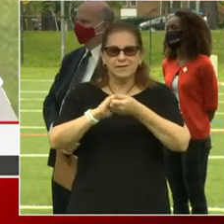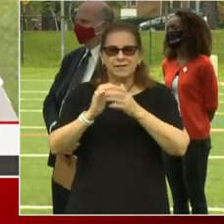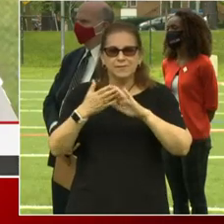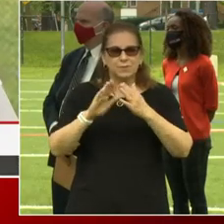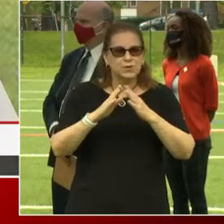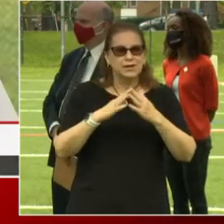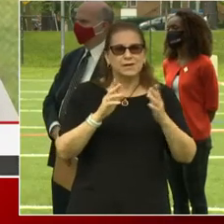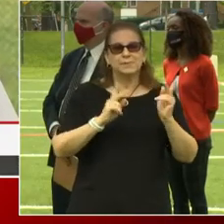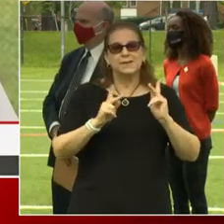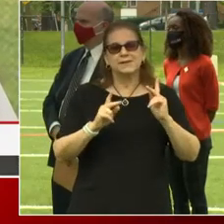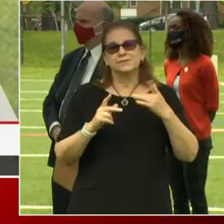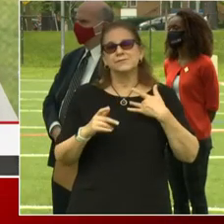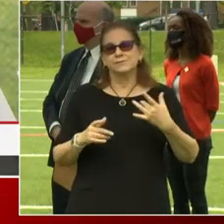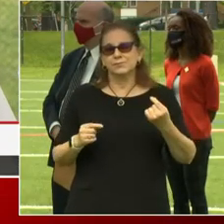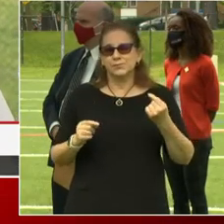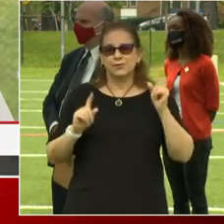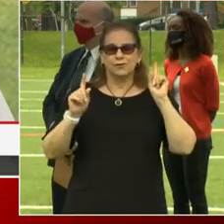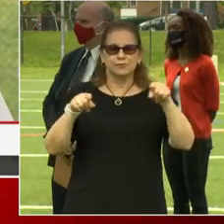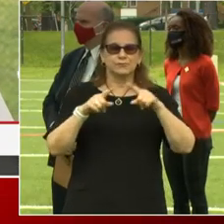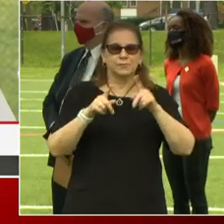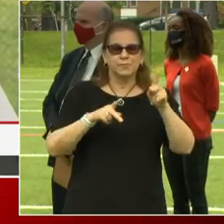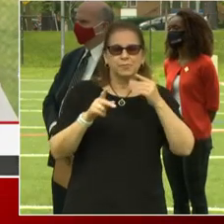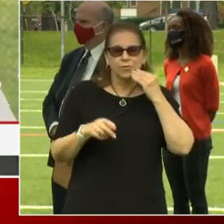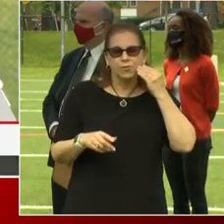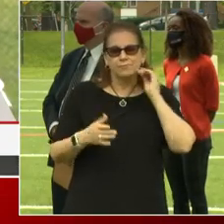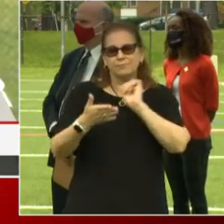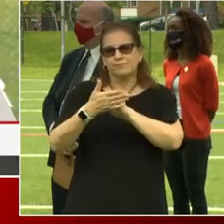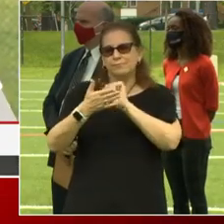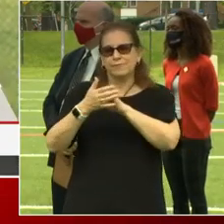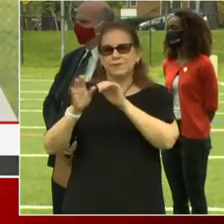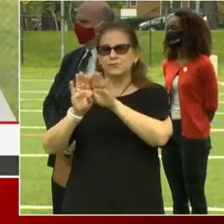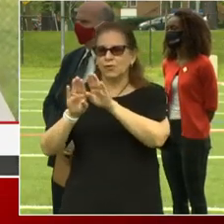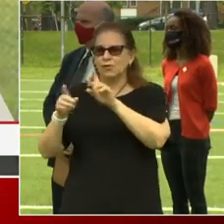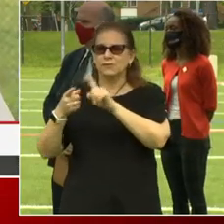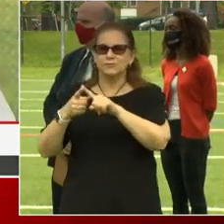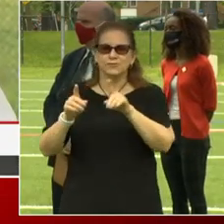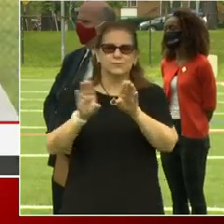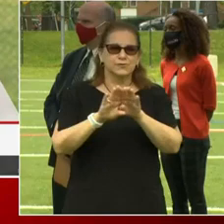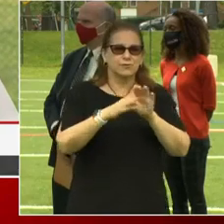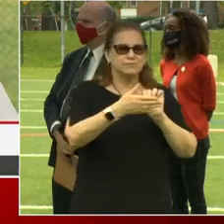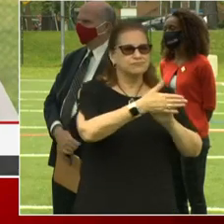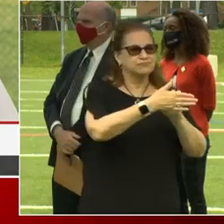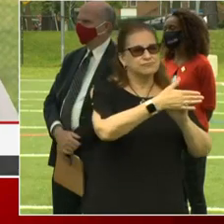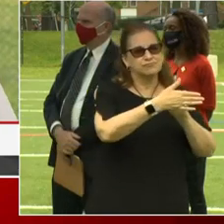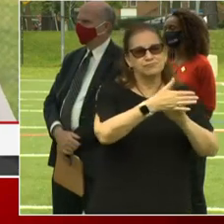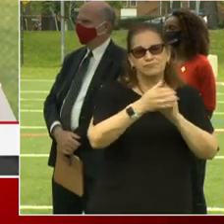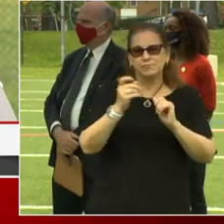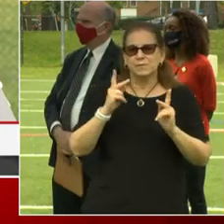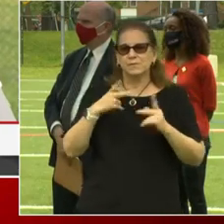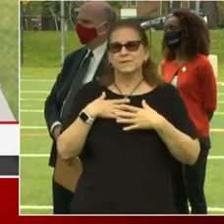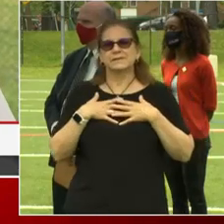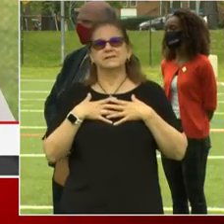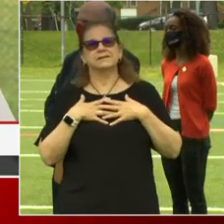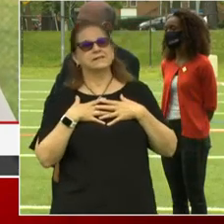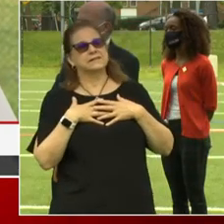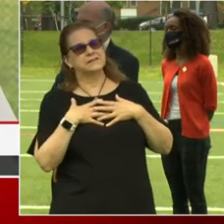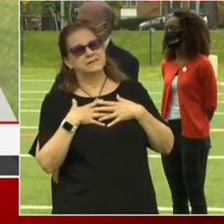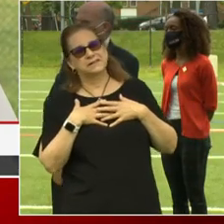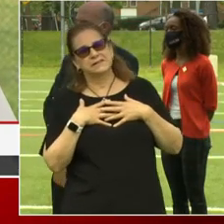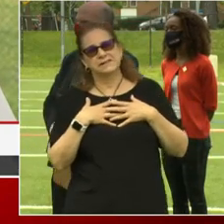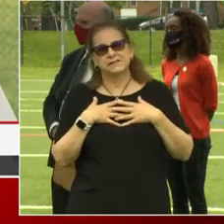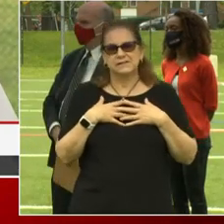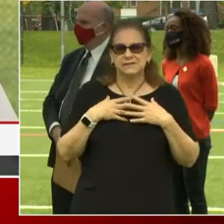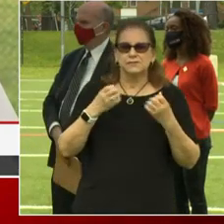of engaging community, you wouldn't see a lot of that last year. And we certainly want to do more of that, because I think that that's how you get to